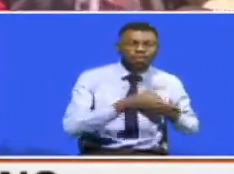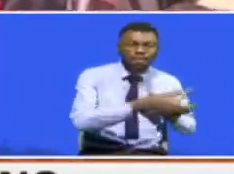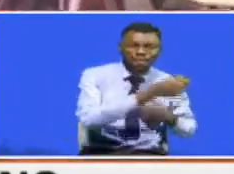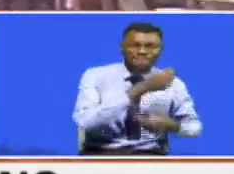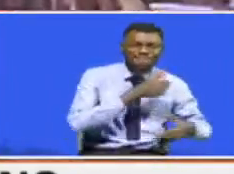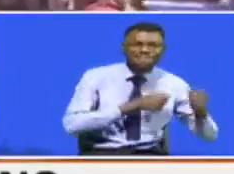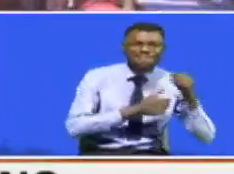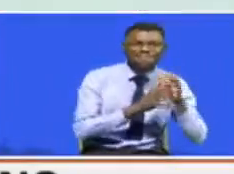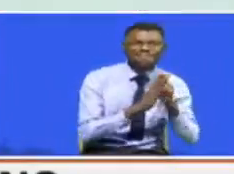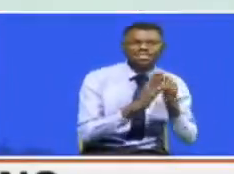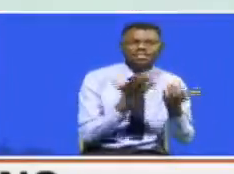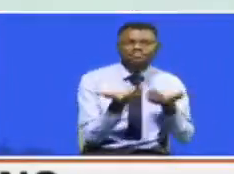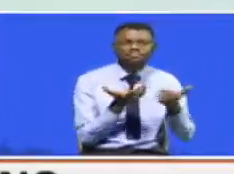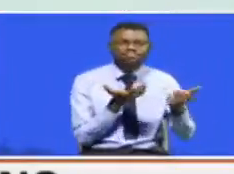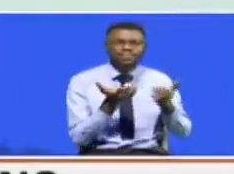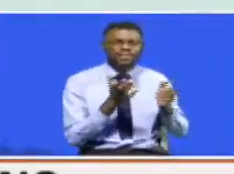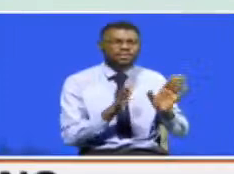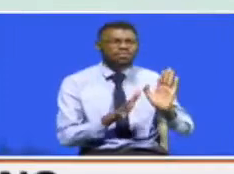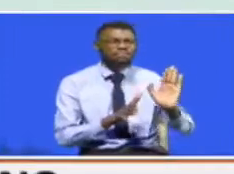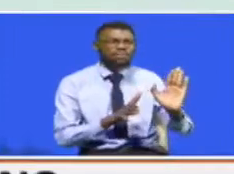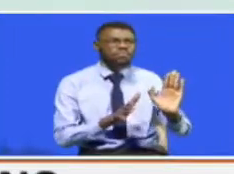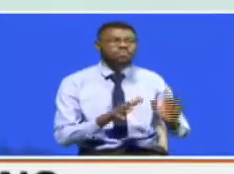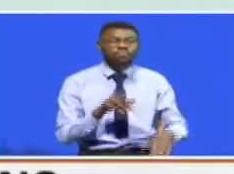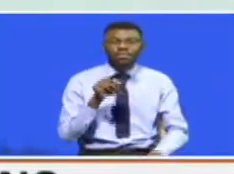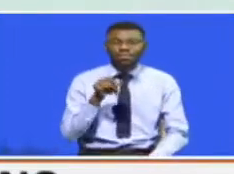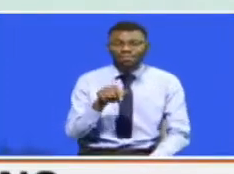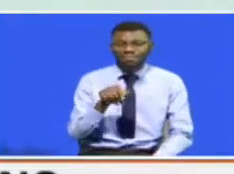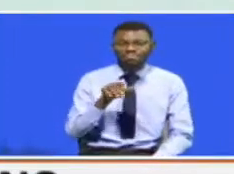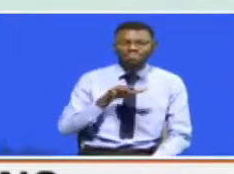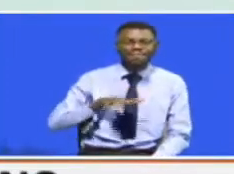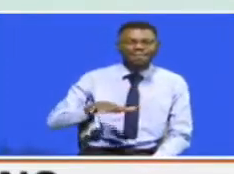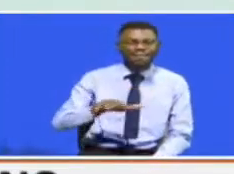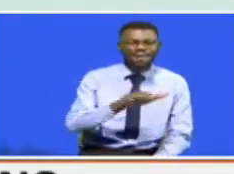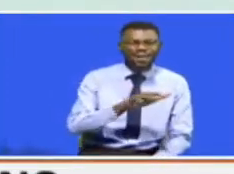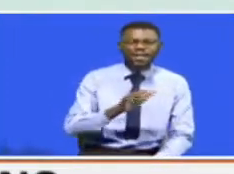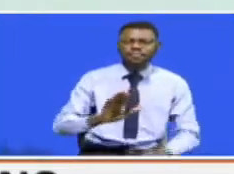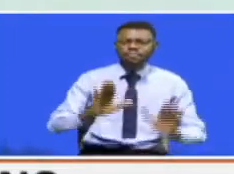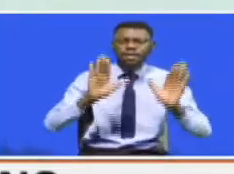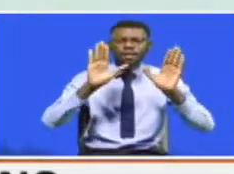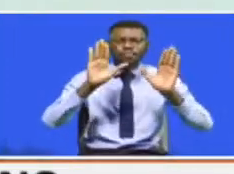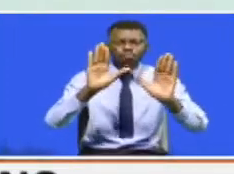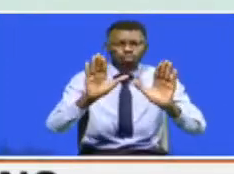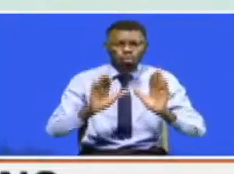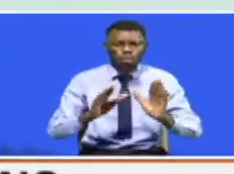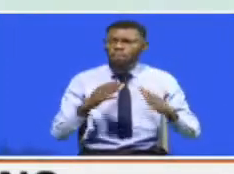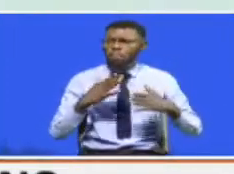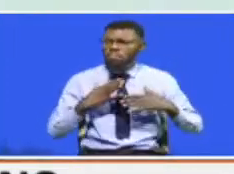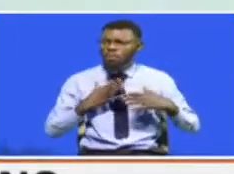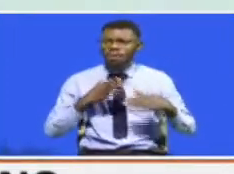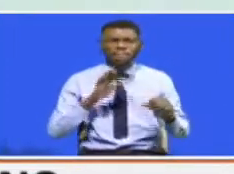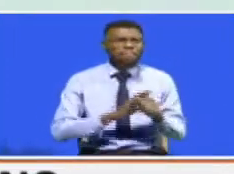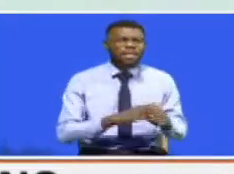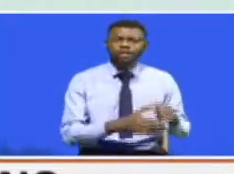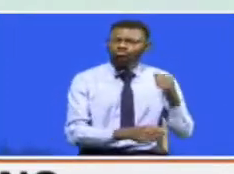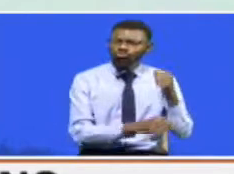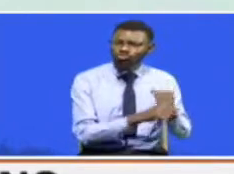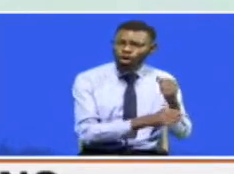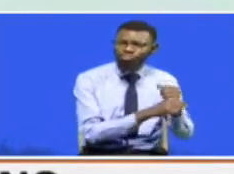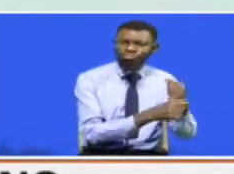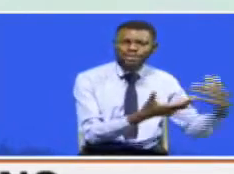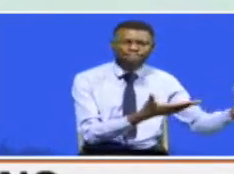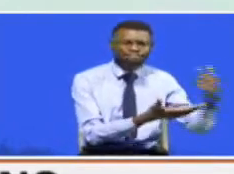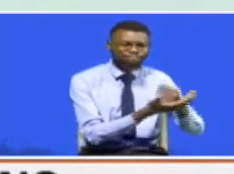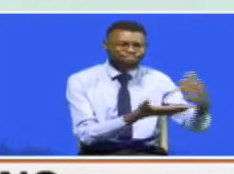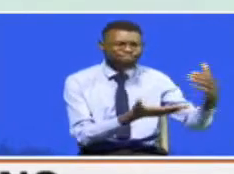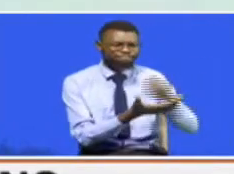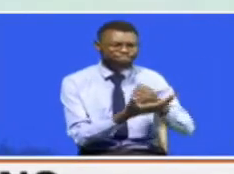on the fish business. This is a key sector, subsector that employs a lot of people and a lot of women. And